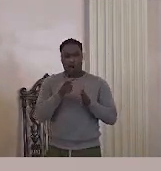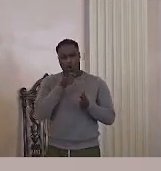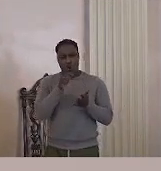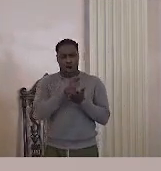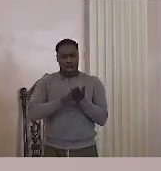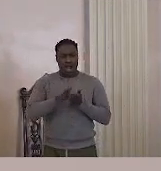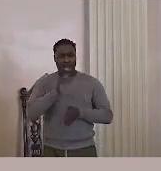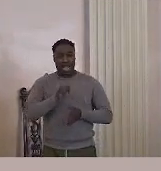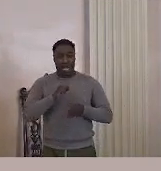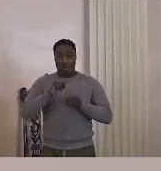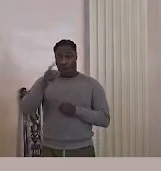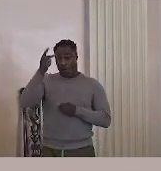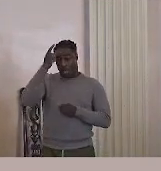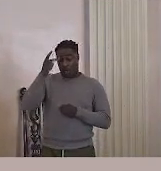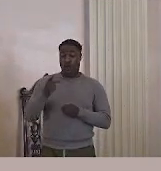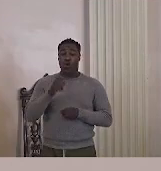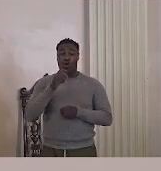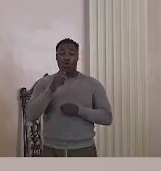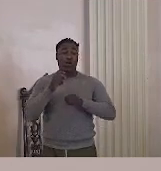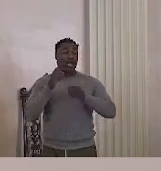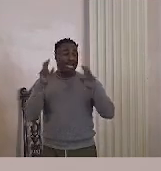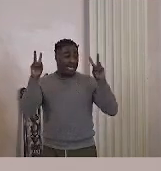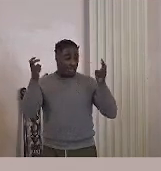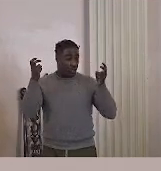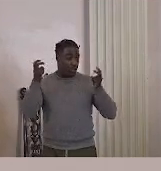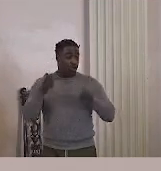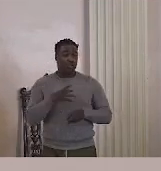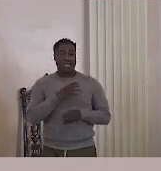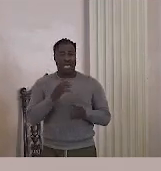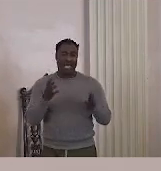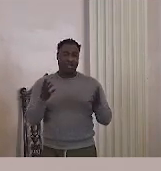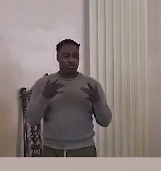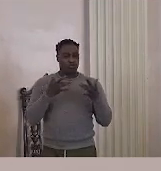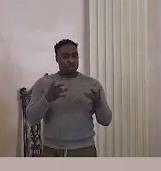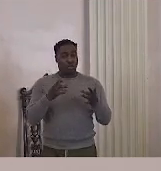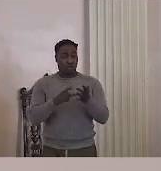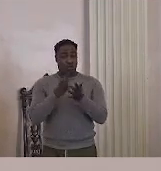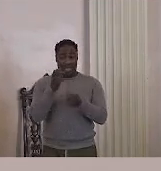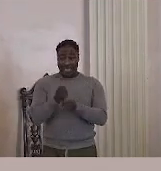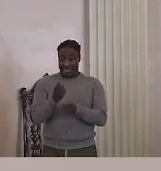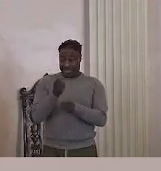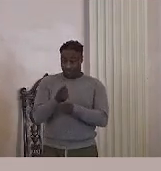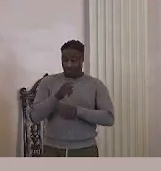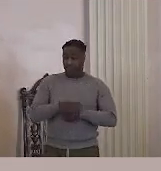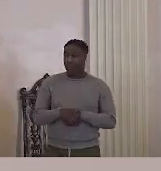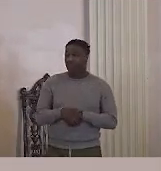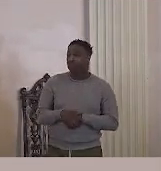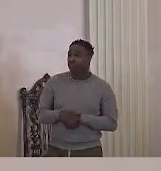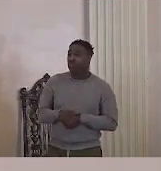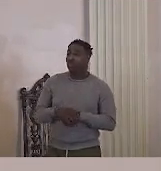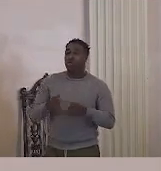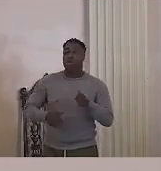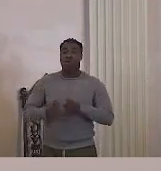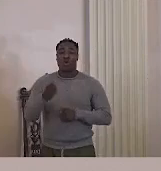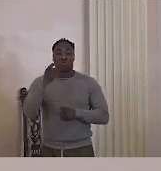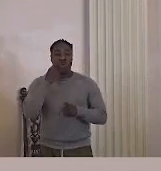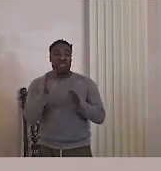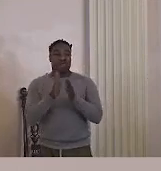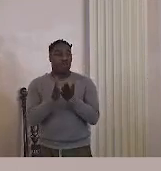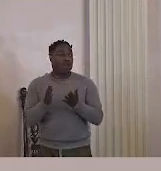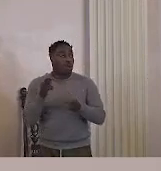issues and trends twice a year. And his most recent book is